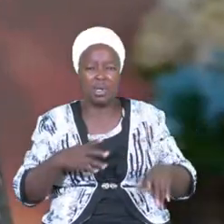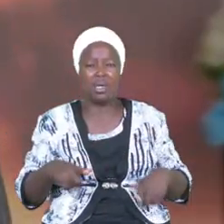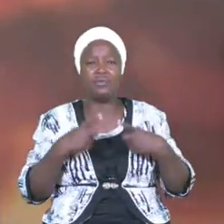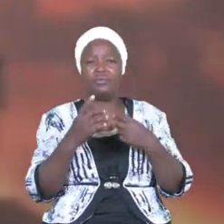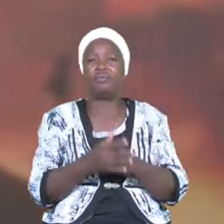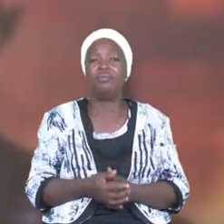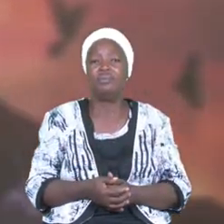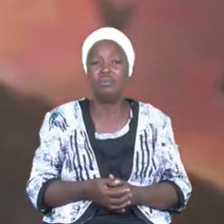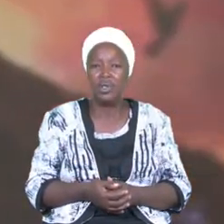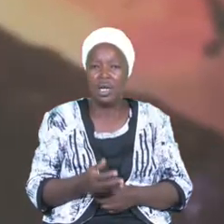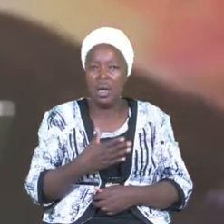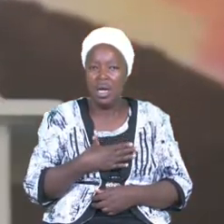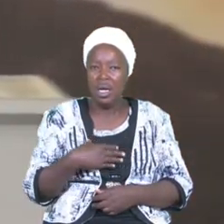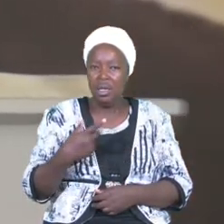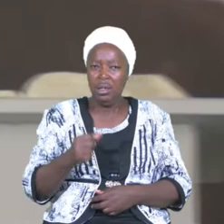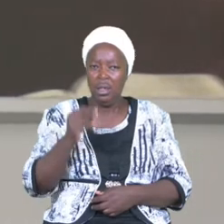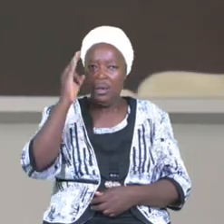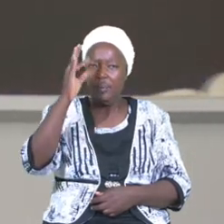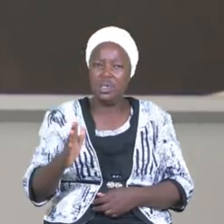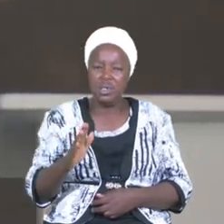And the preacher became